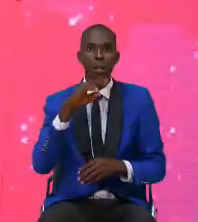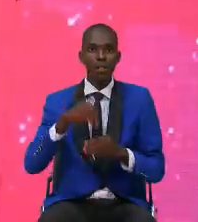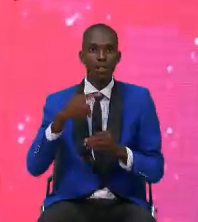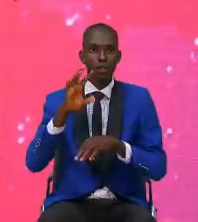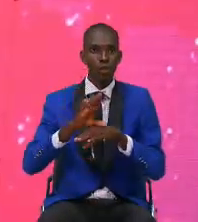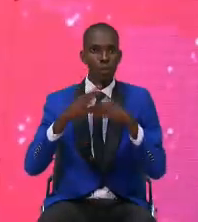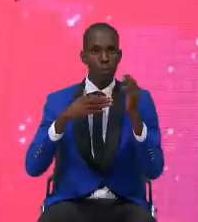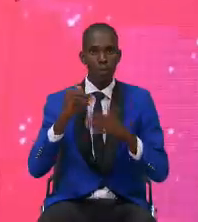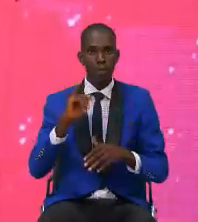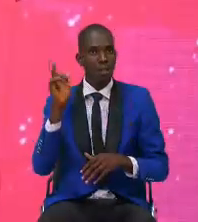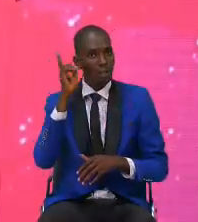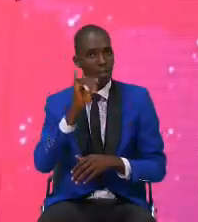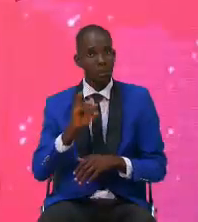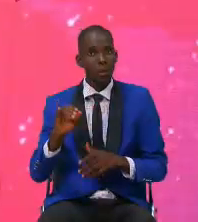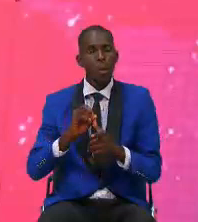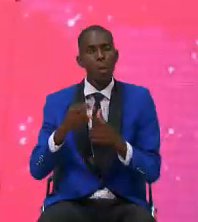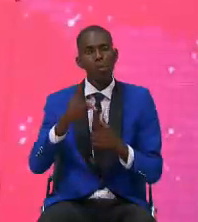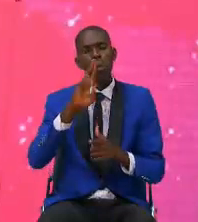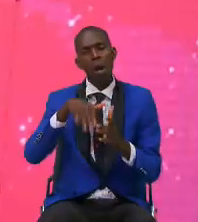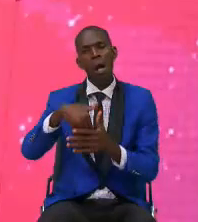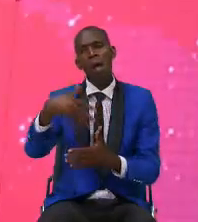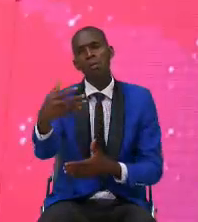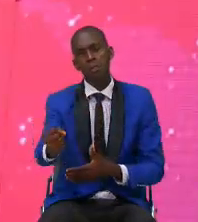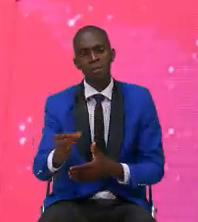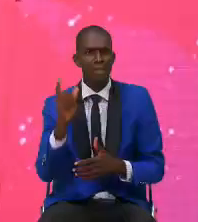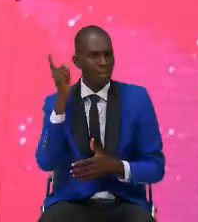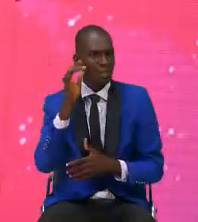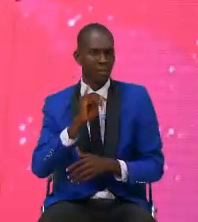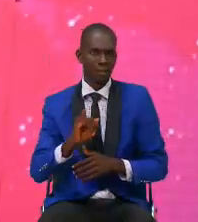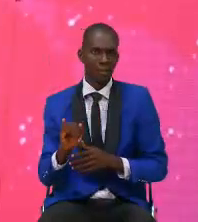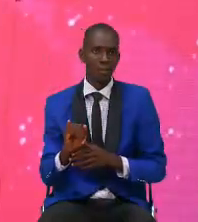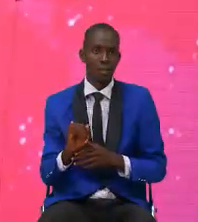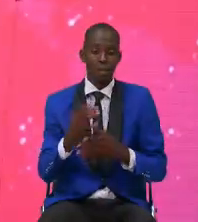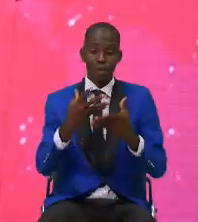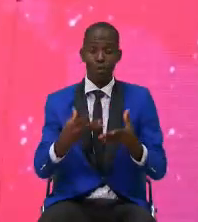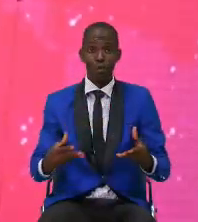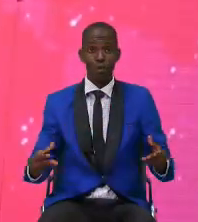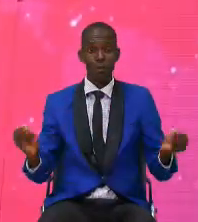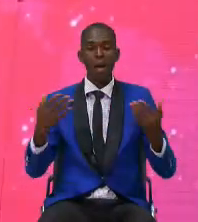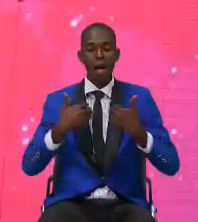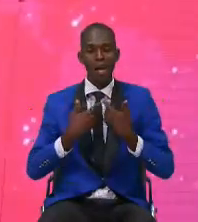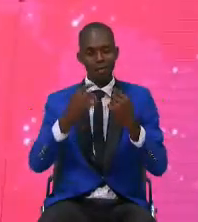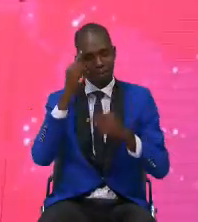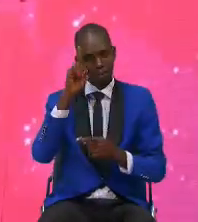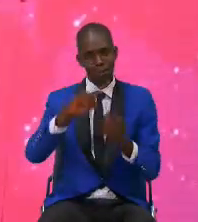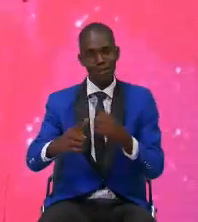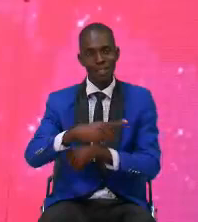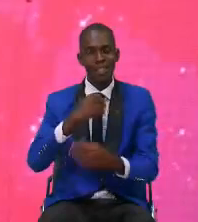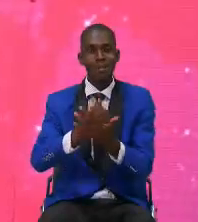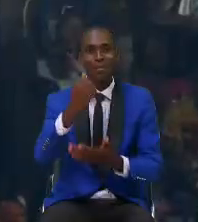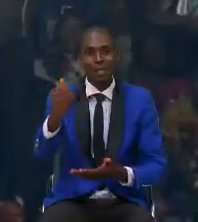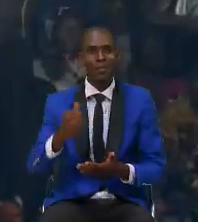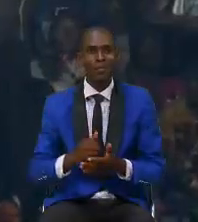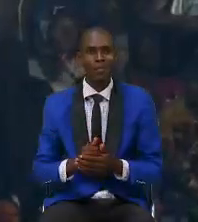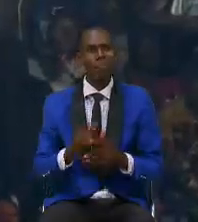building, you are listening. Or you are outside and you are listening. Solution has come to you today. But